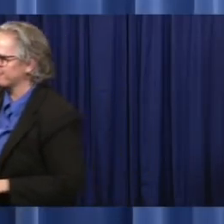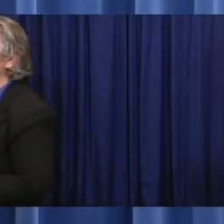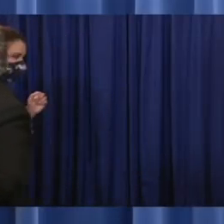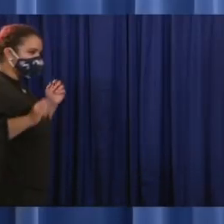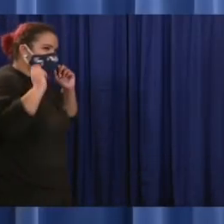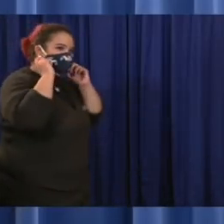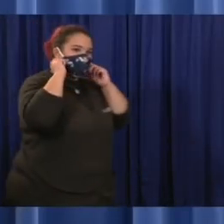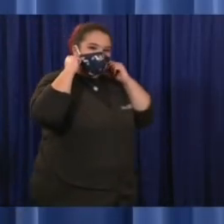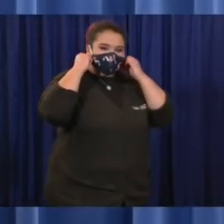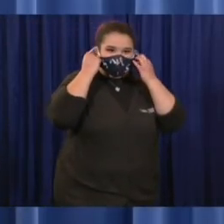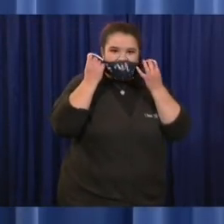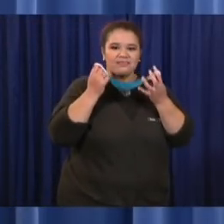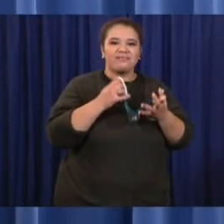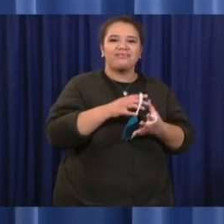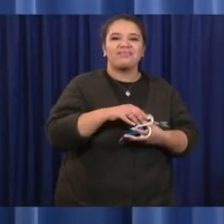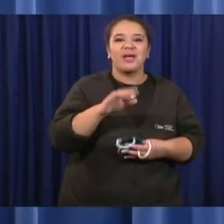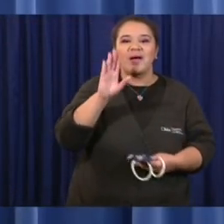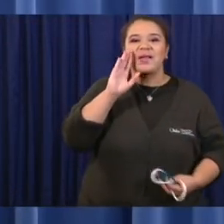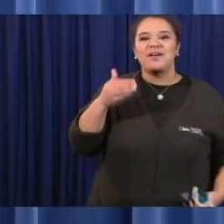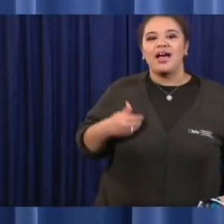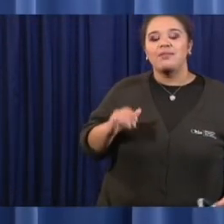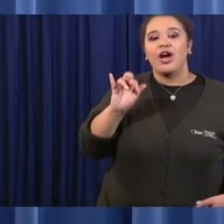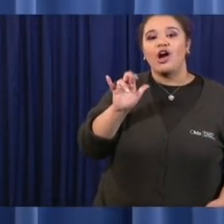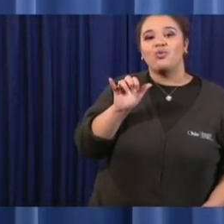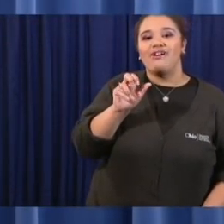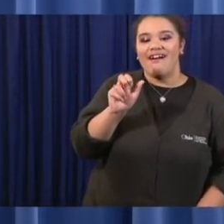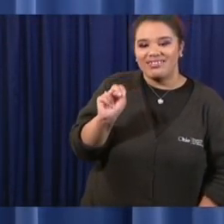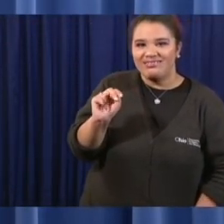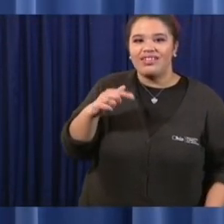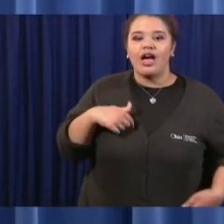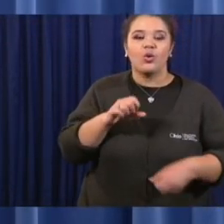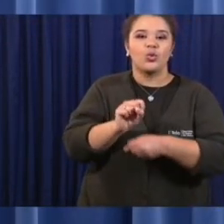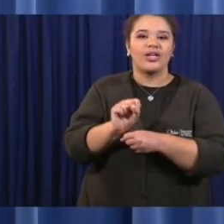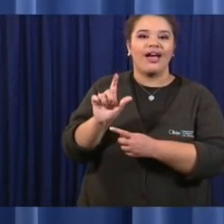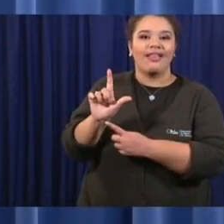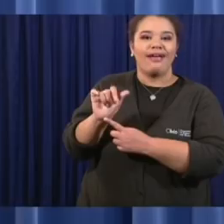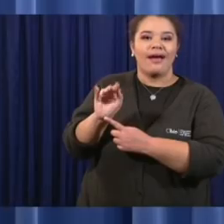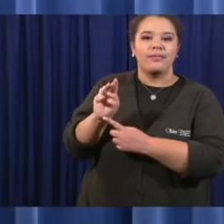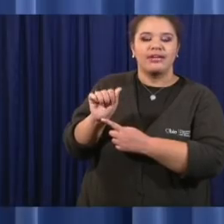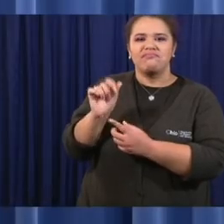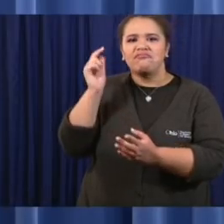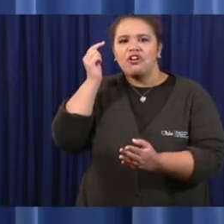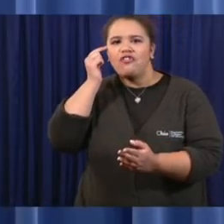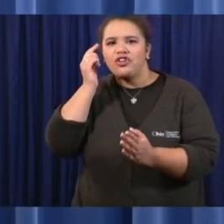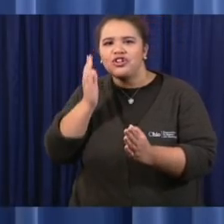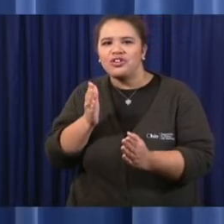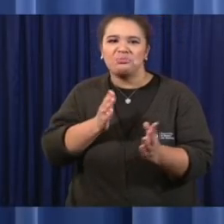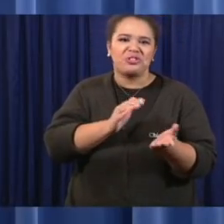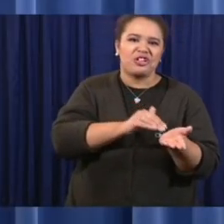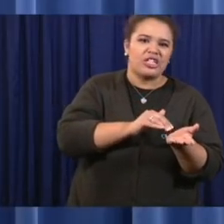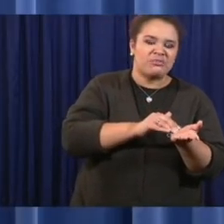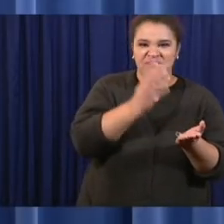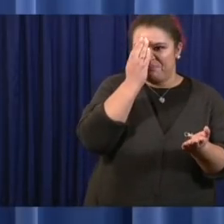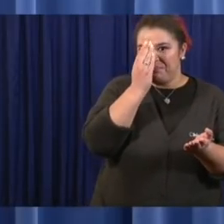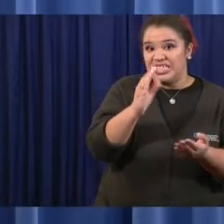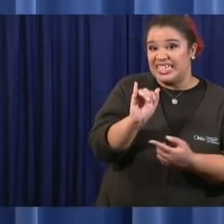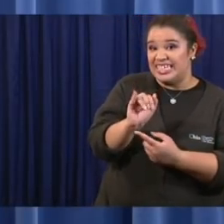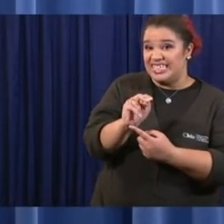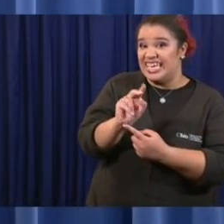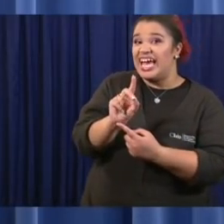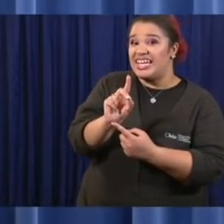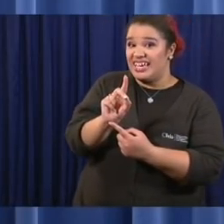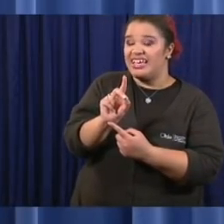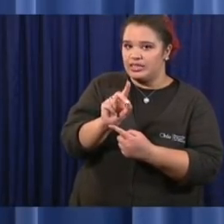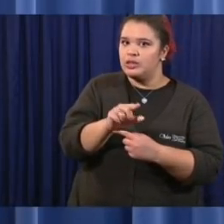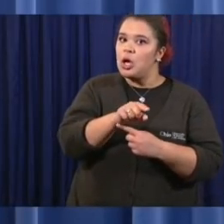Hi, Ron Hammy with WLIO in Lima. Governor or Dr. Acton, Indiana has been allowing more people to gather. In about 2 weeks,